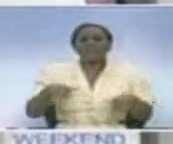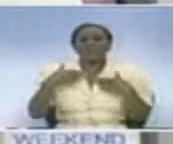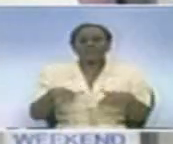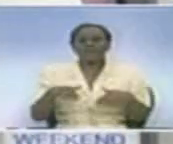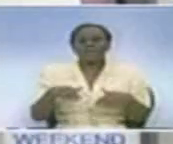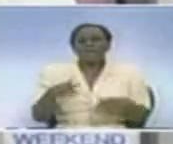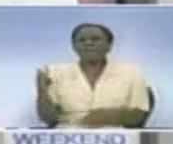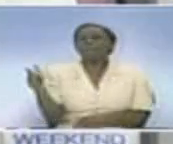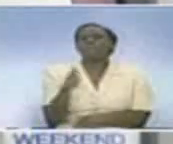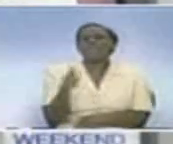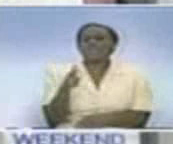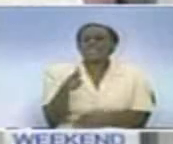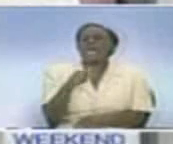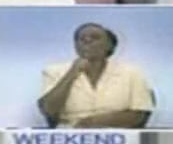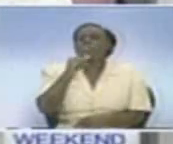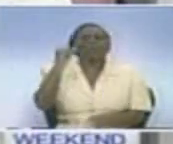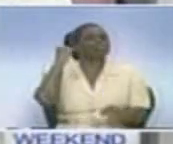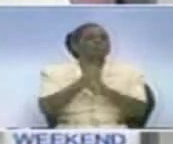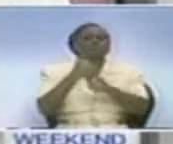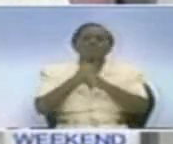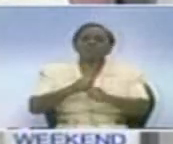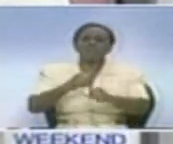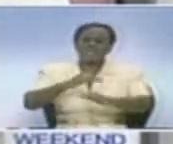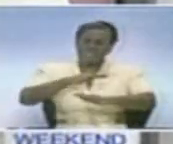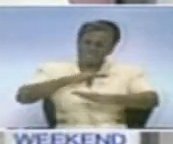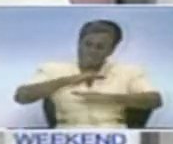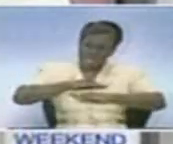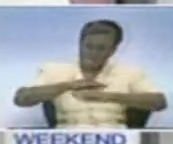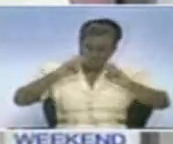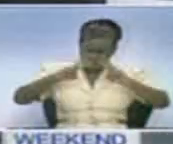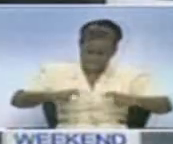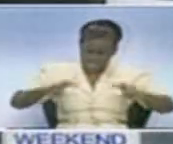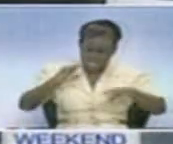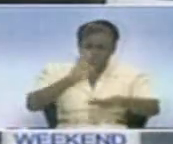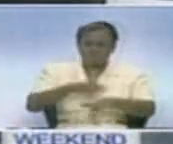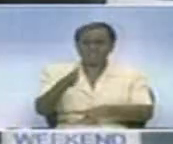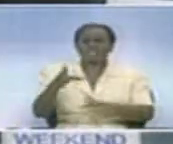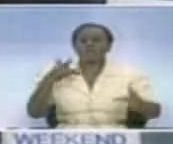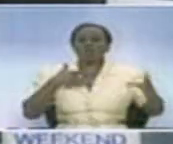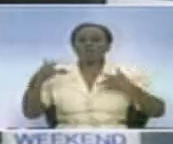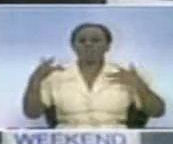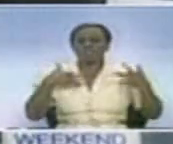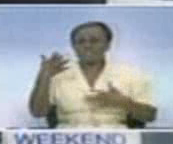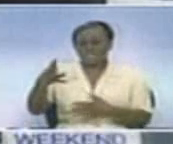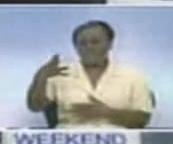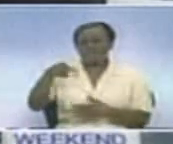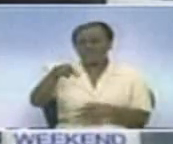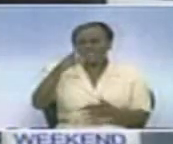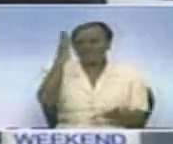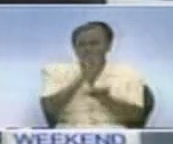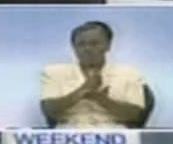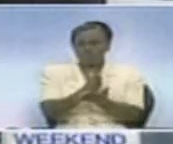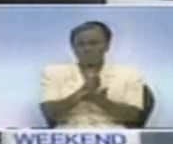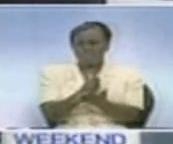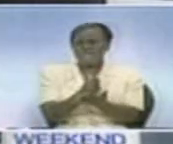the media not doing adequate homework on this problem. So do you think the concerns of those in Peketoni are not valid?